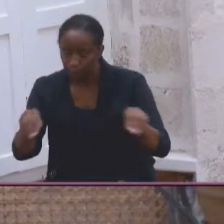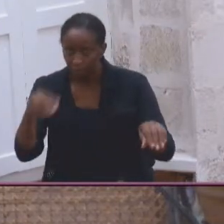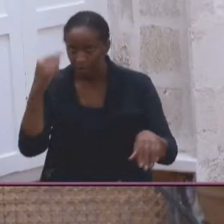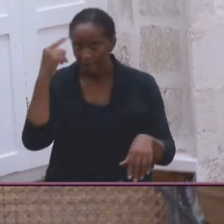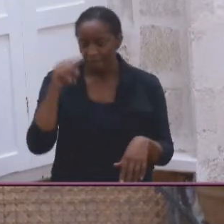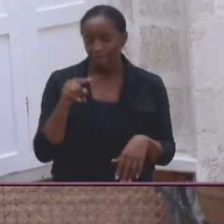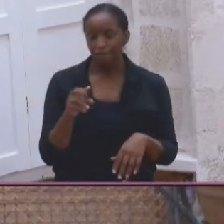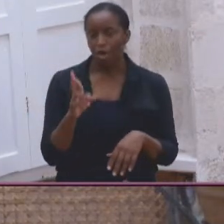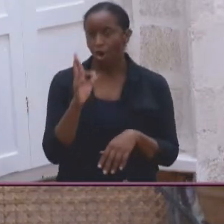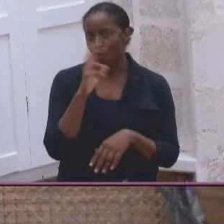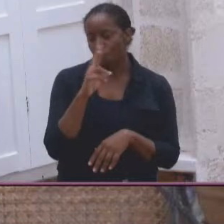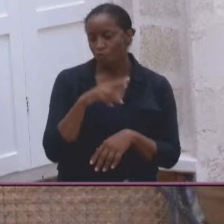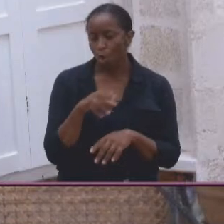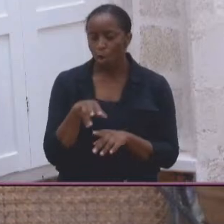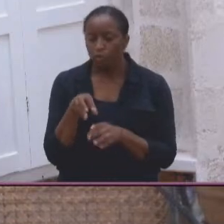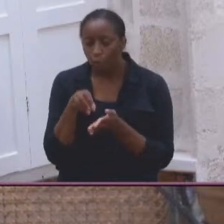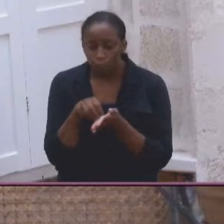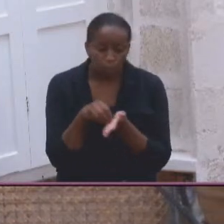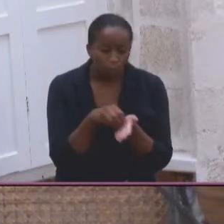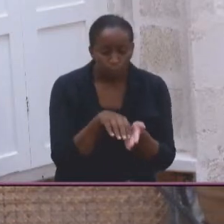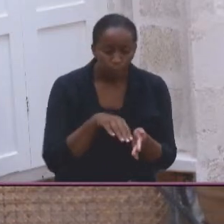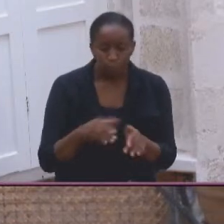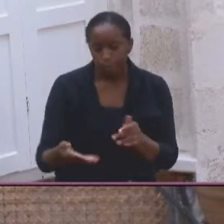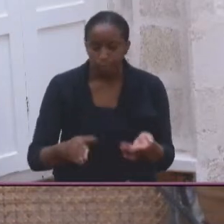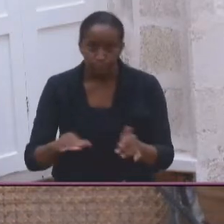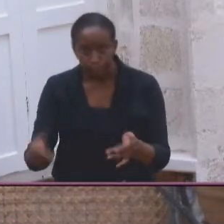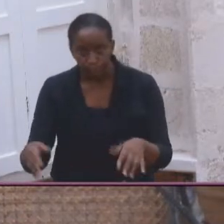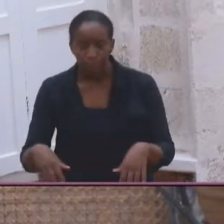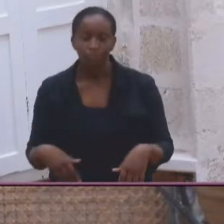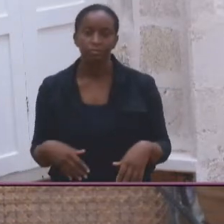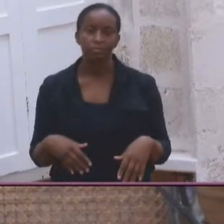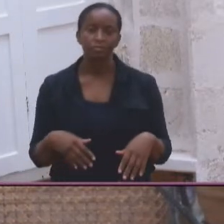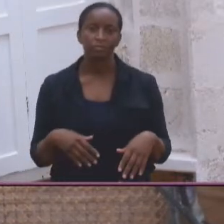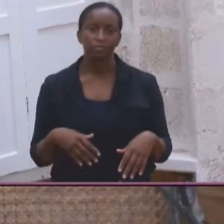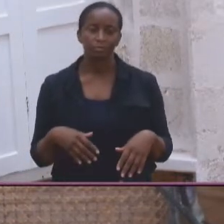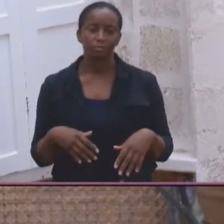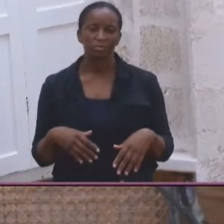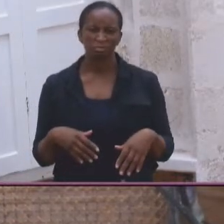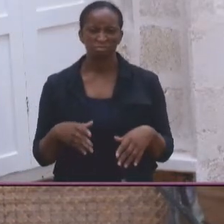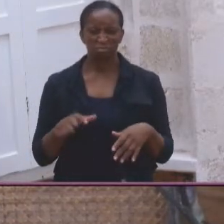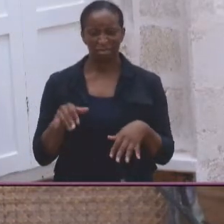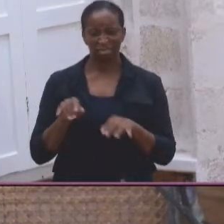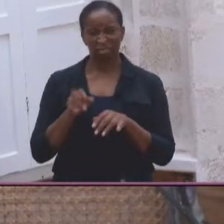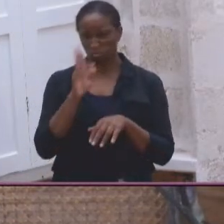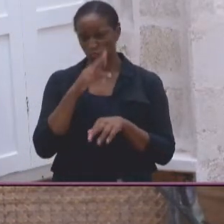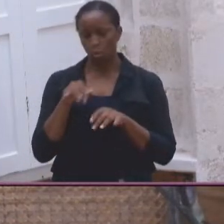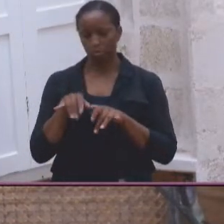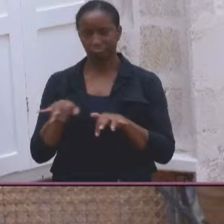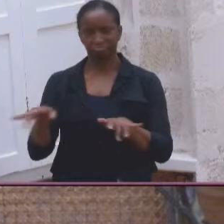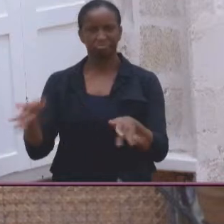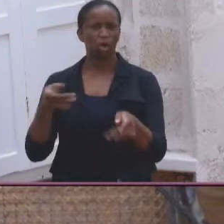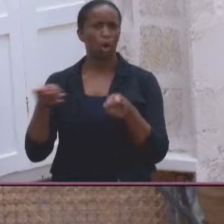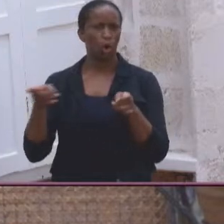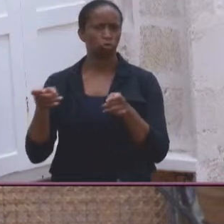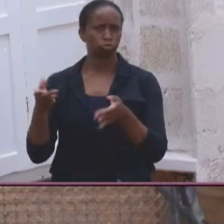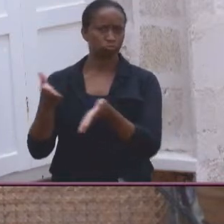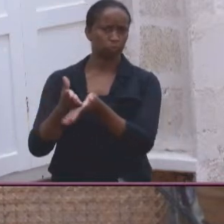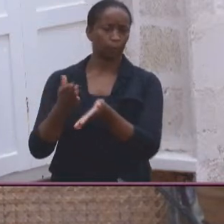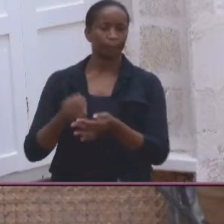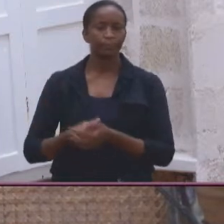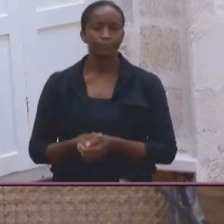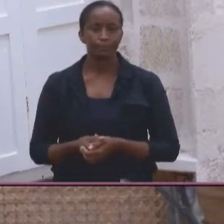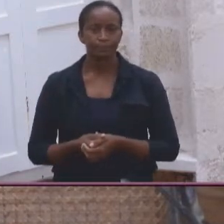prevent the spread or the infestation of rodents within the schools. So these are things that need to be done. So if